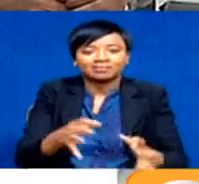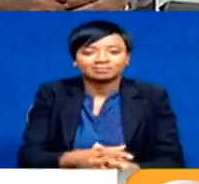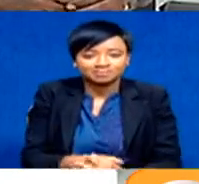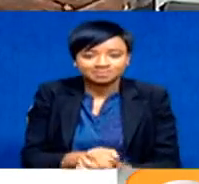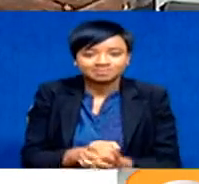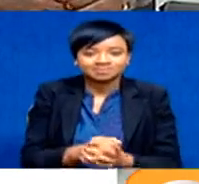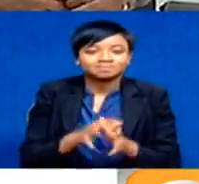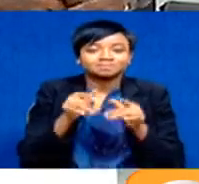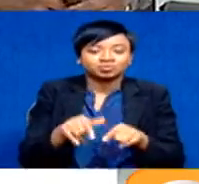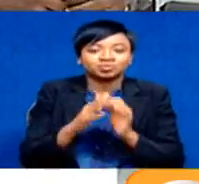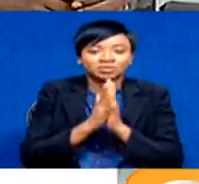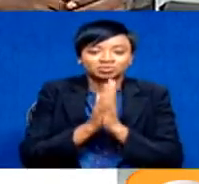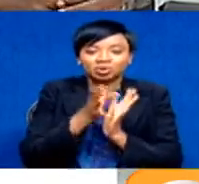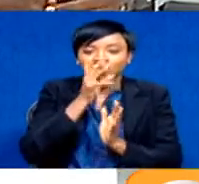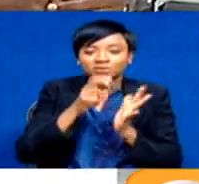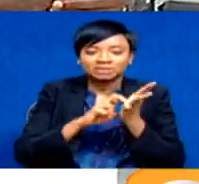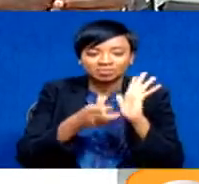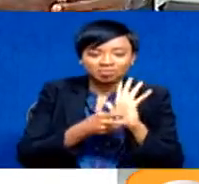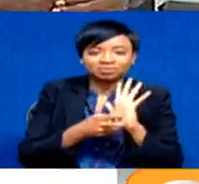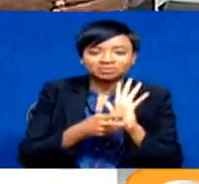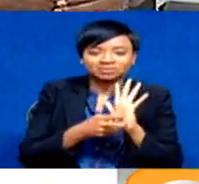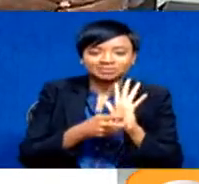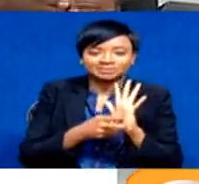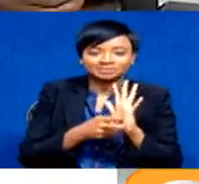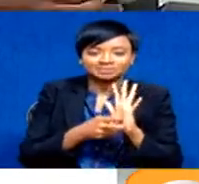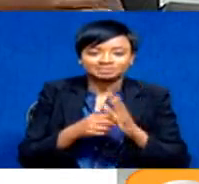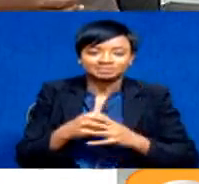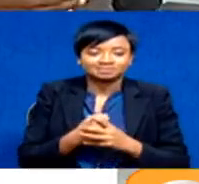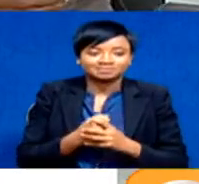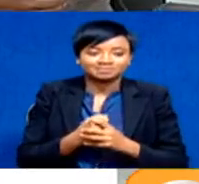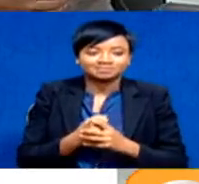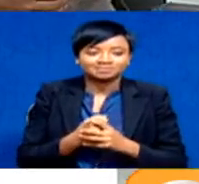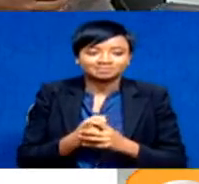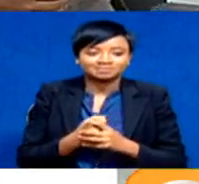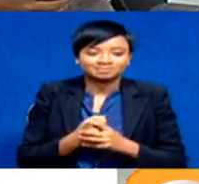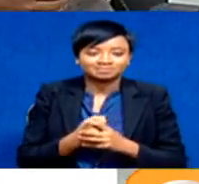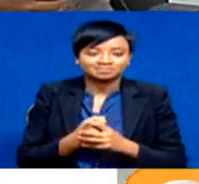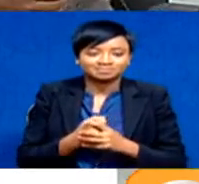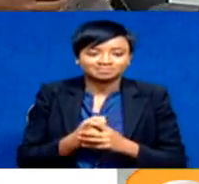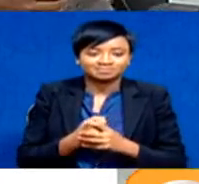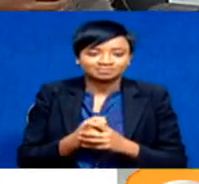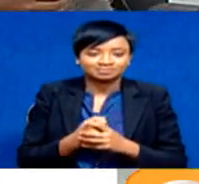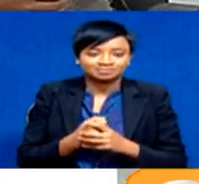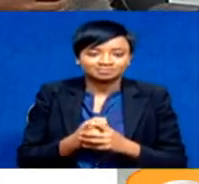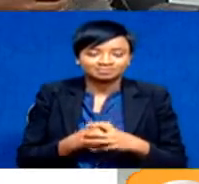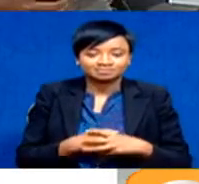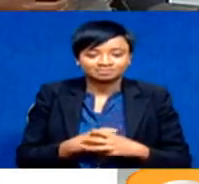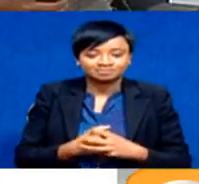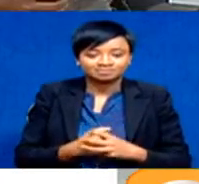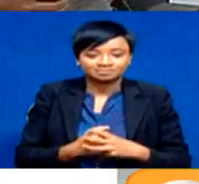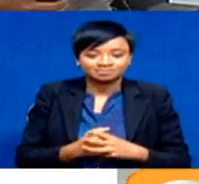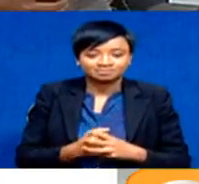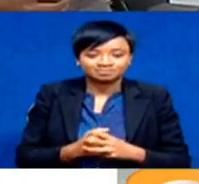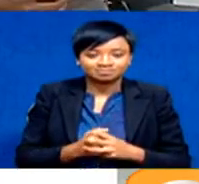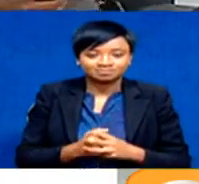pushed. On tonight's national reminder, our own Victoria Rubadiri takes us on the latest water project